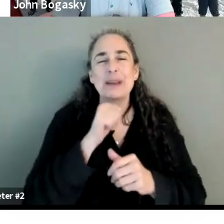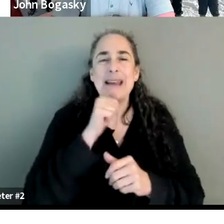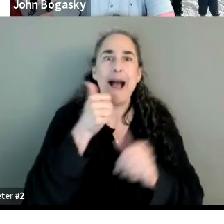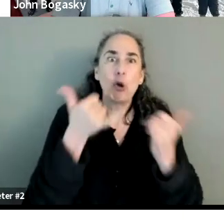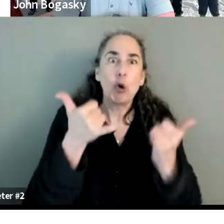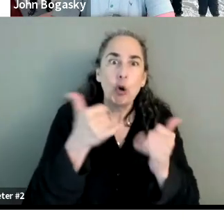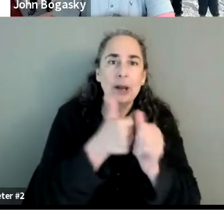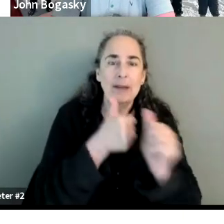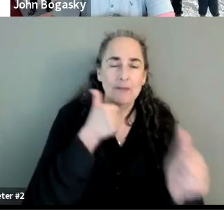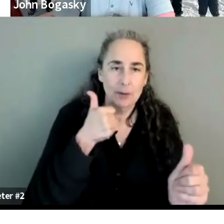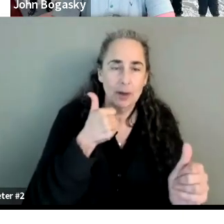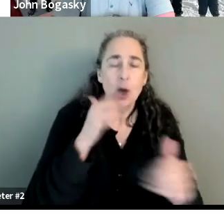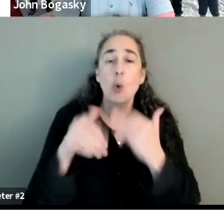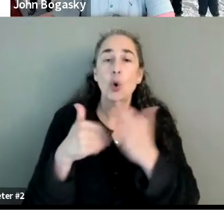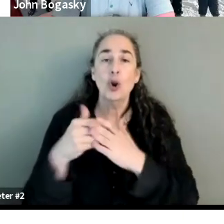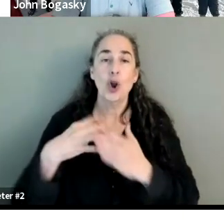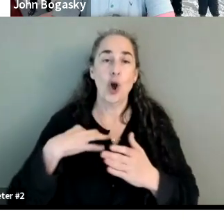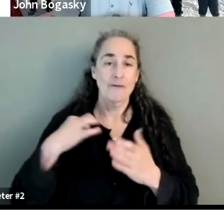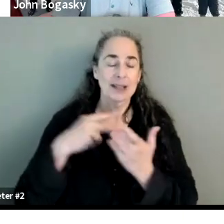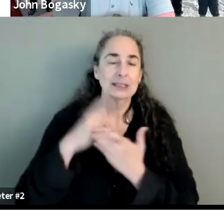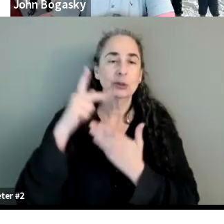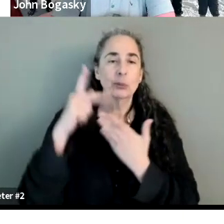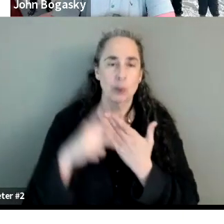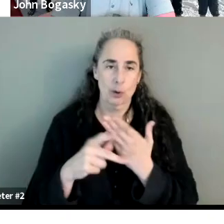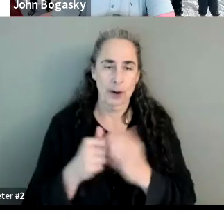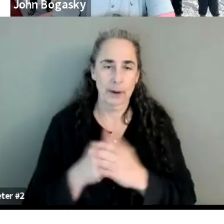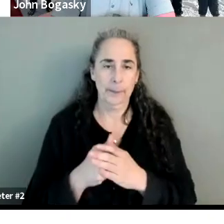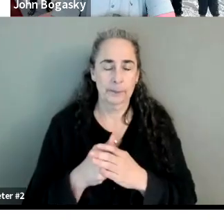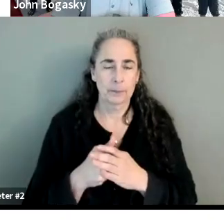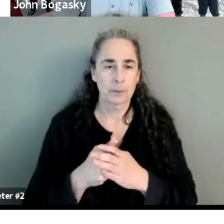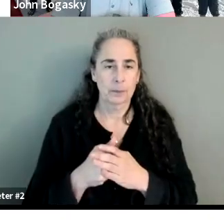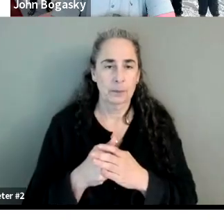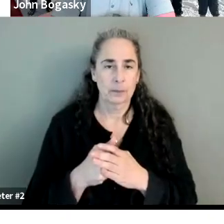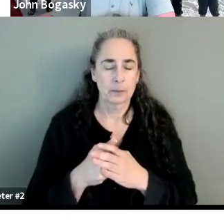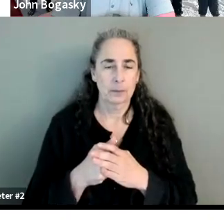We are an all-volunteer program, and so we don't